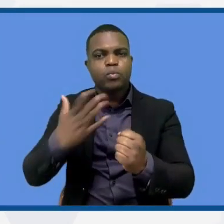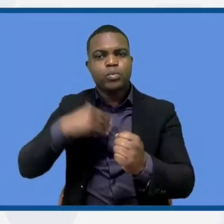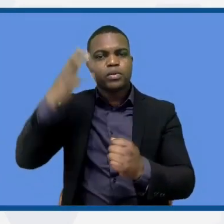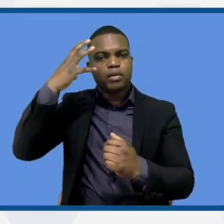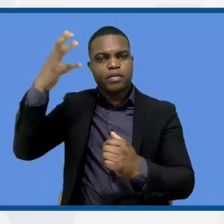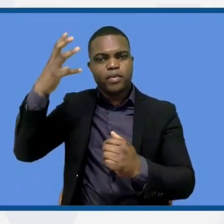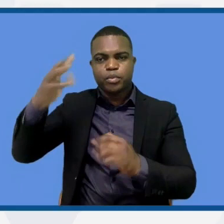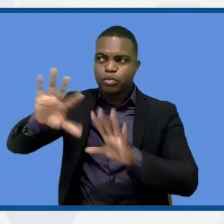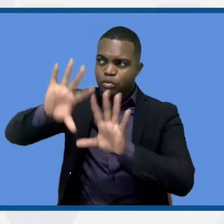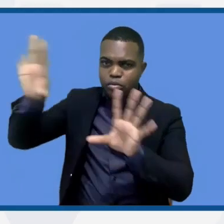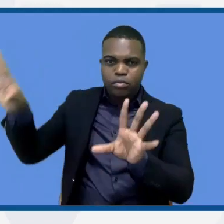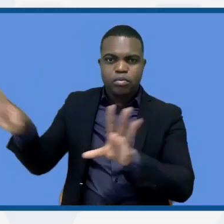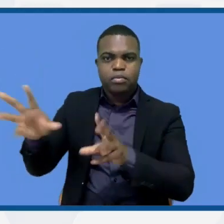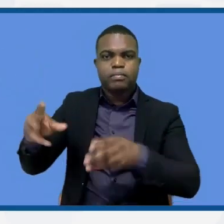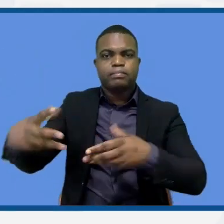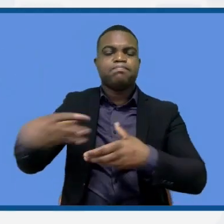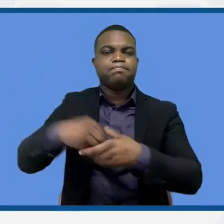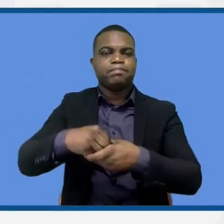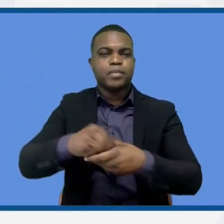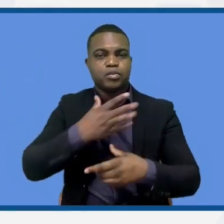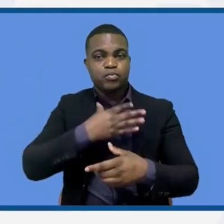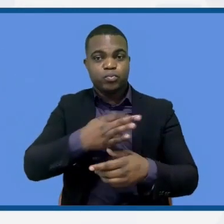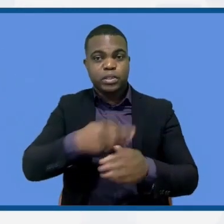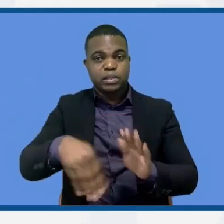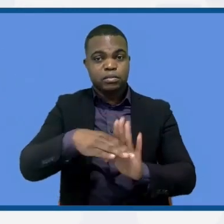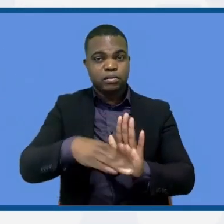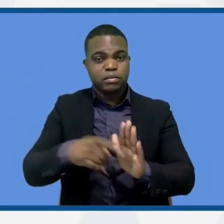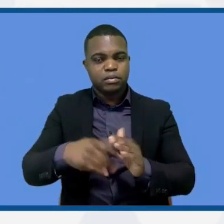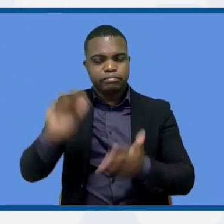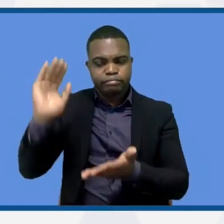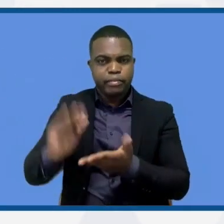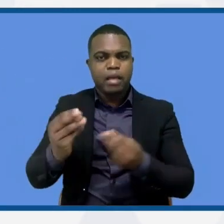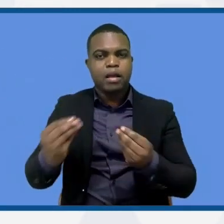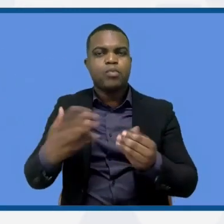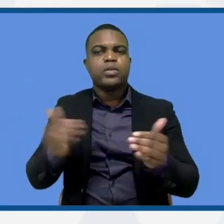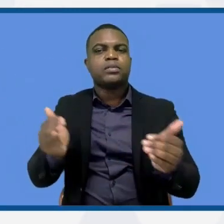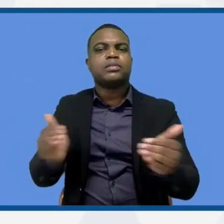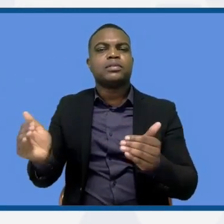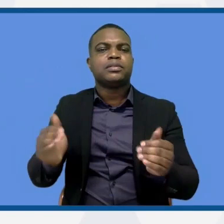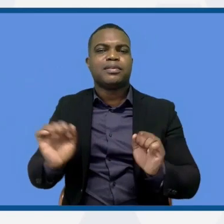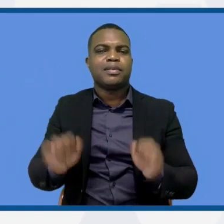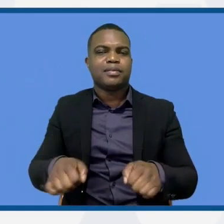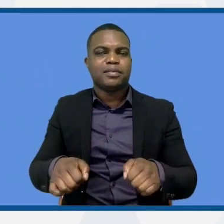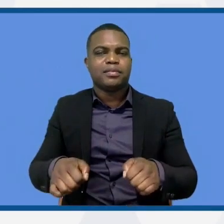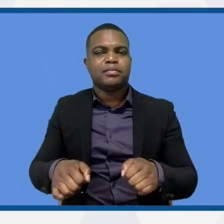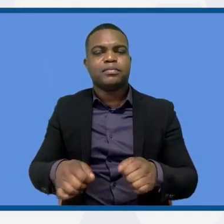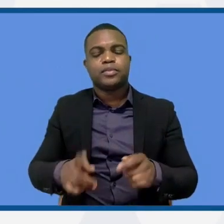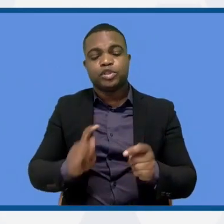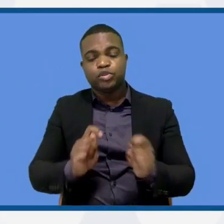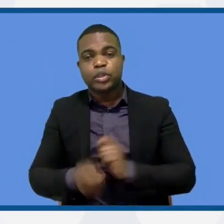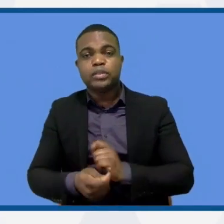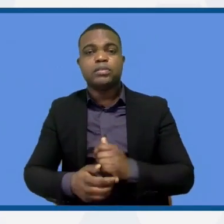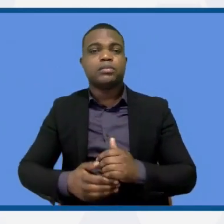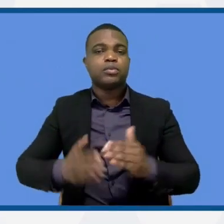reduction, cybersecurity, all of those things that go into all hazards approach to resilience are being woven into the programs that